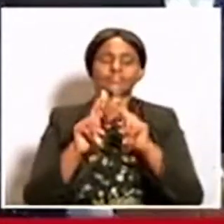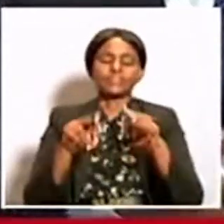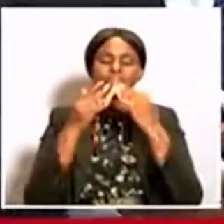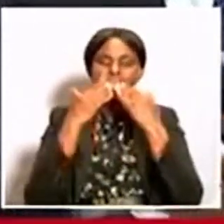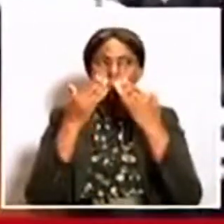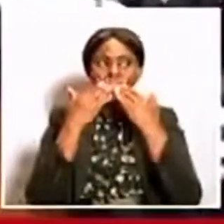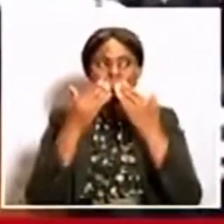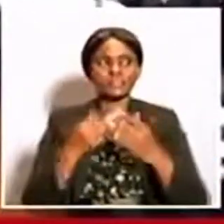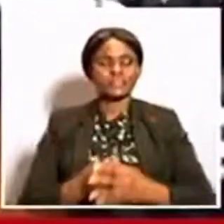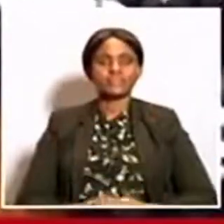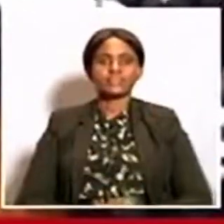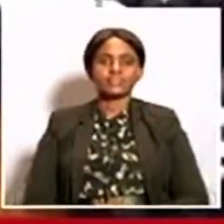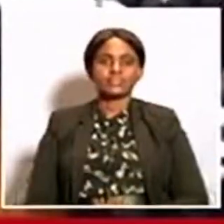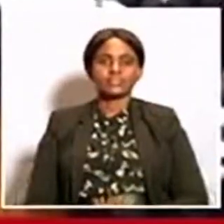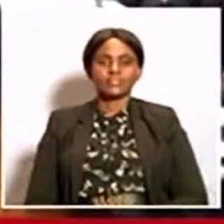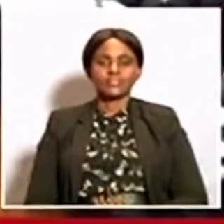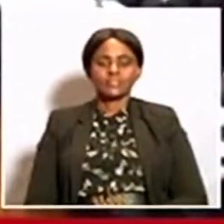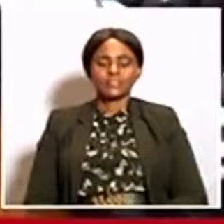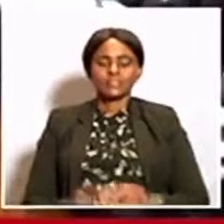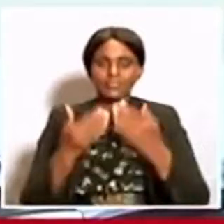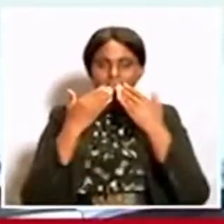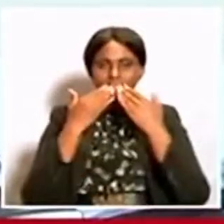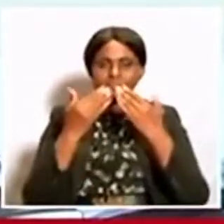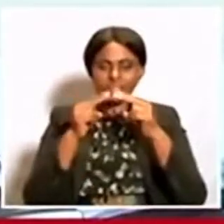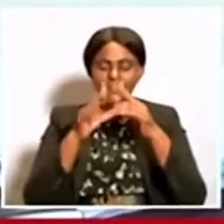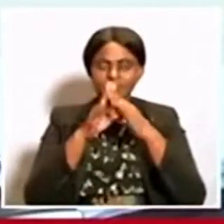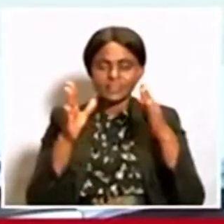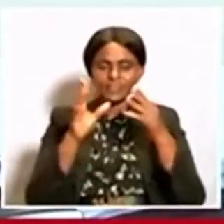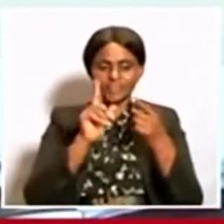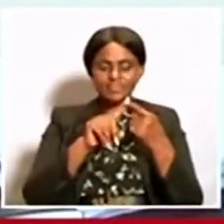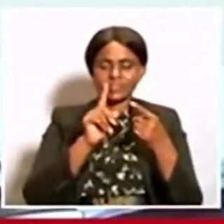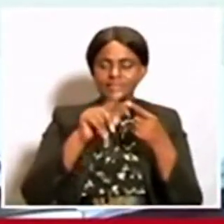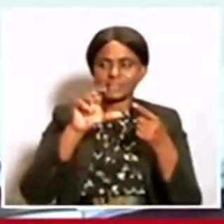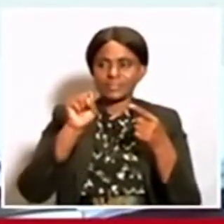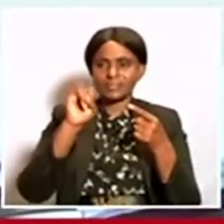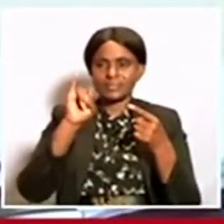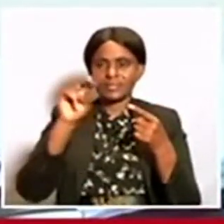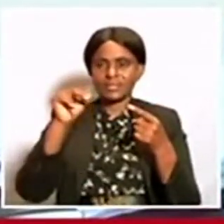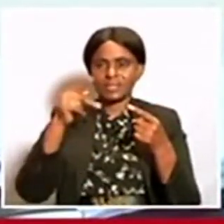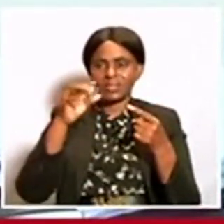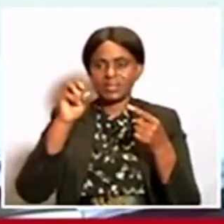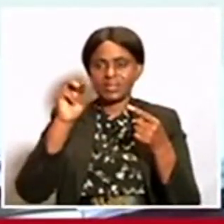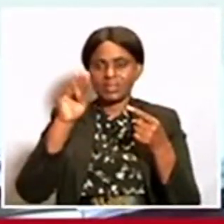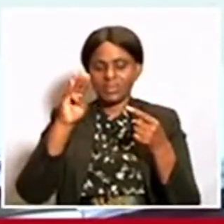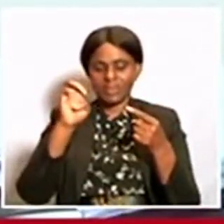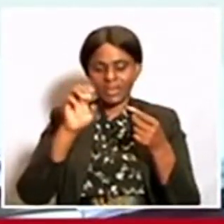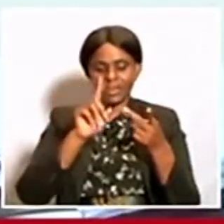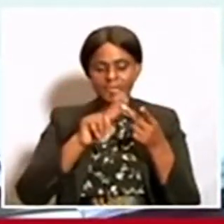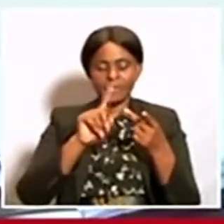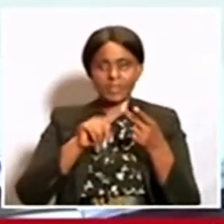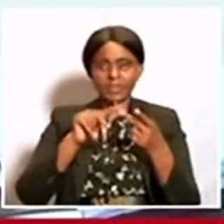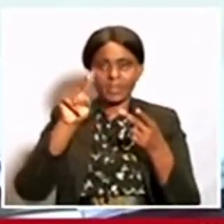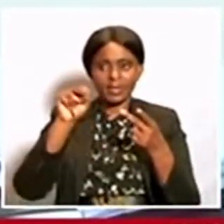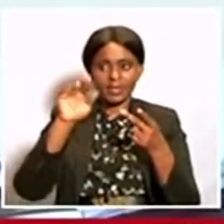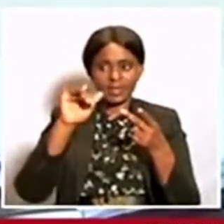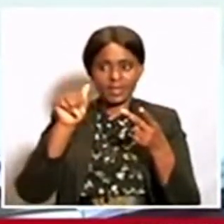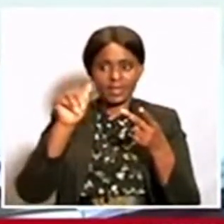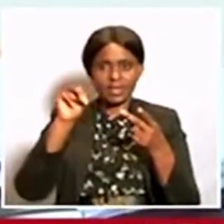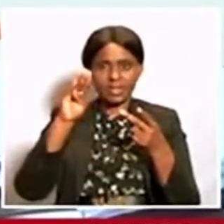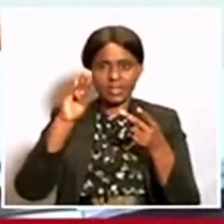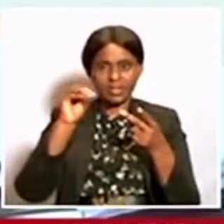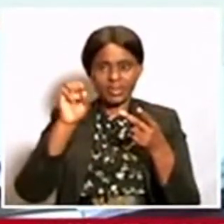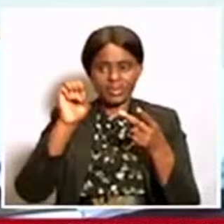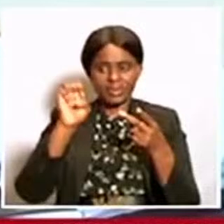you. Thank you very much, Honorable Singombe, followed by Honorable Nyambosa and Honorable